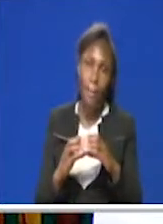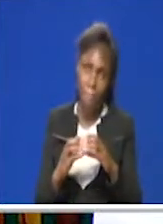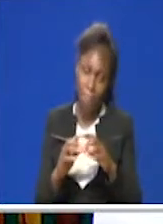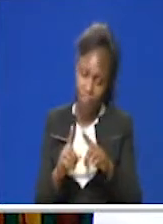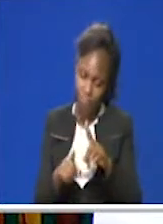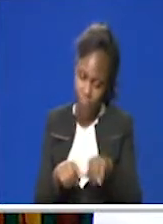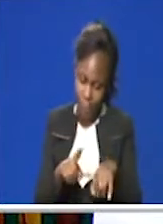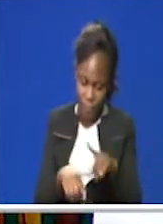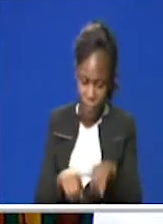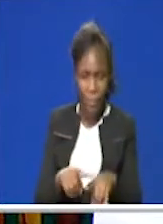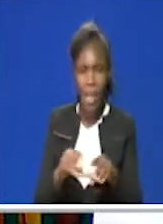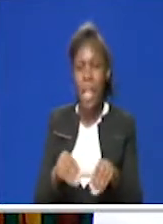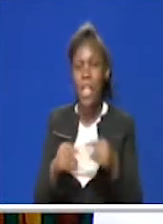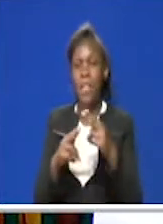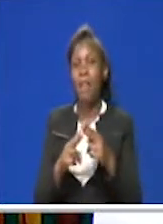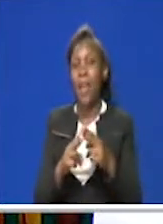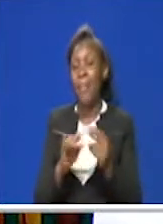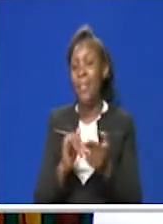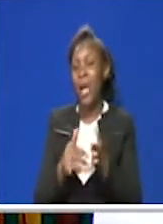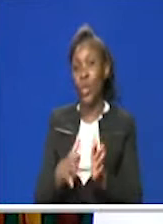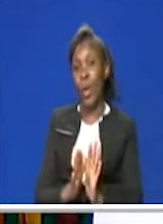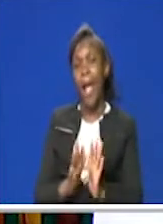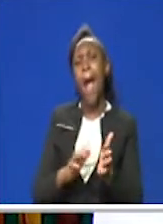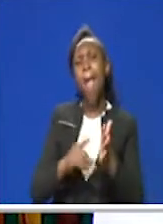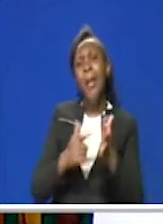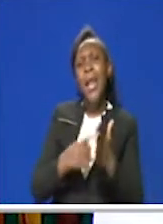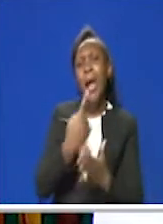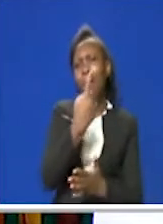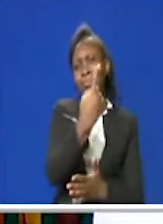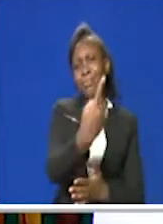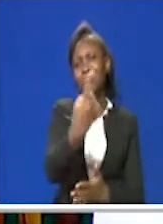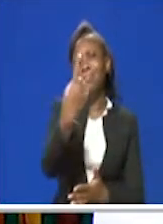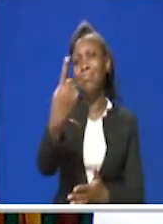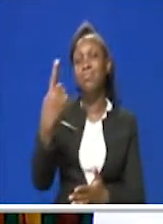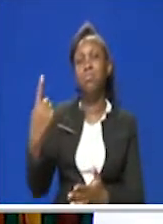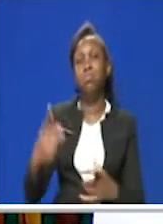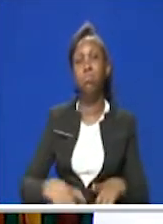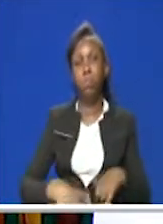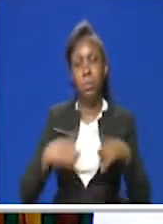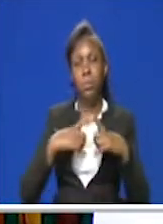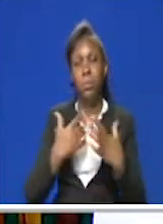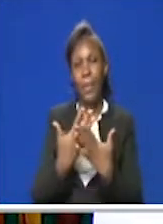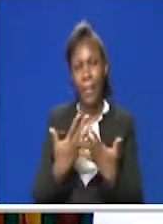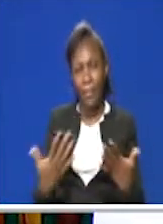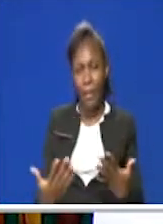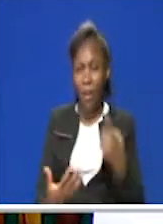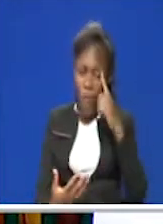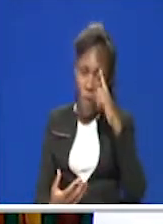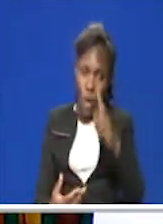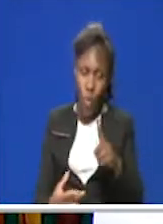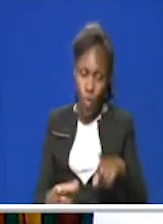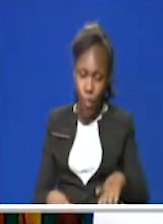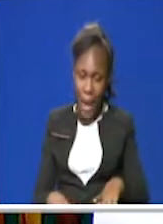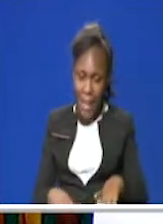based on the number of cells. Meaning, every living organism must, for it to survive,